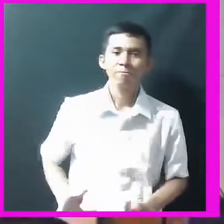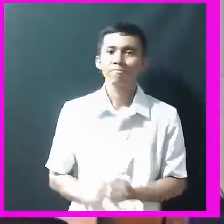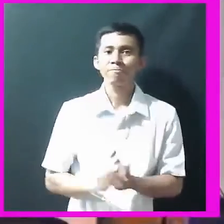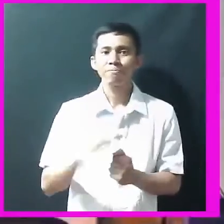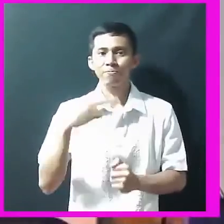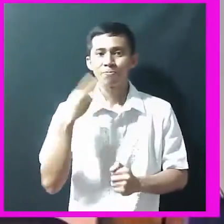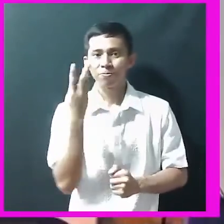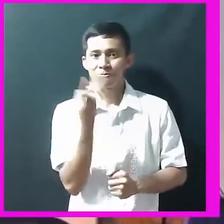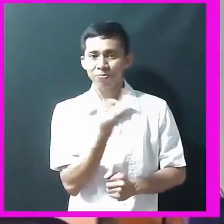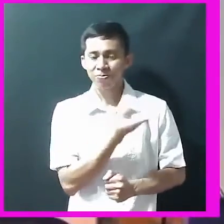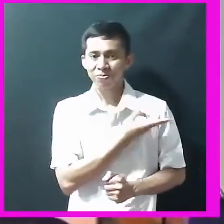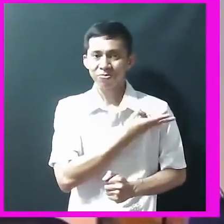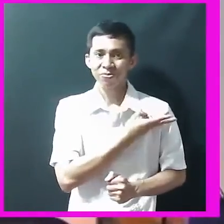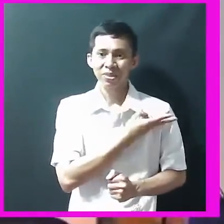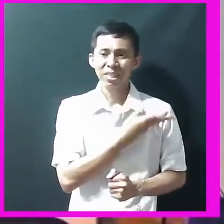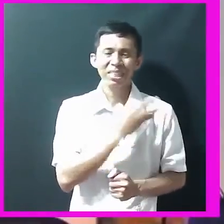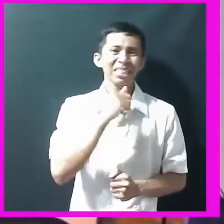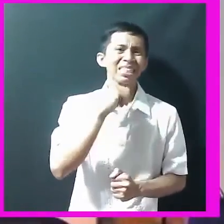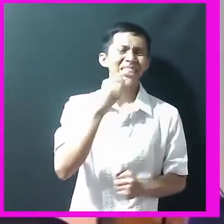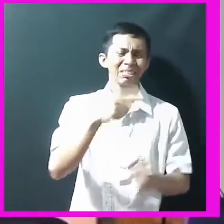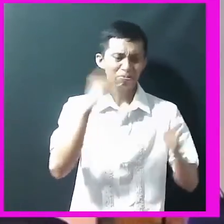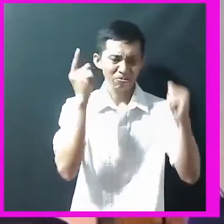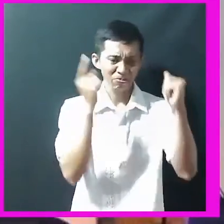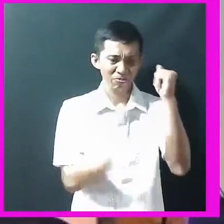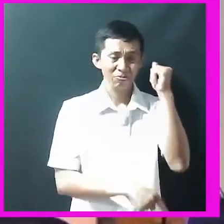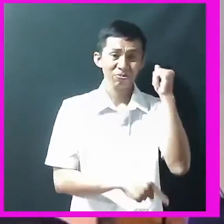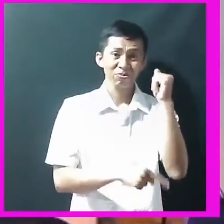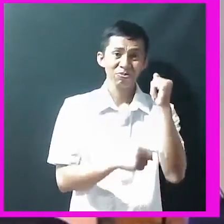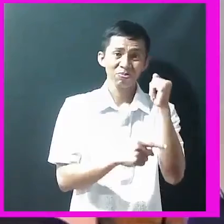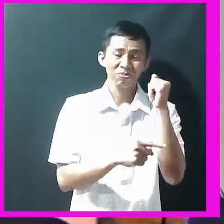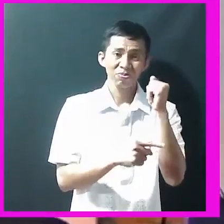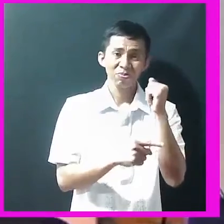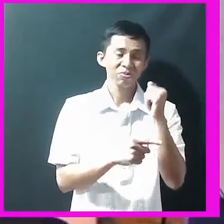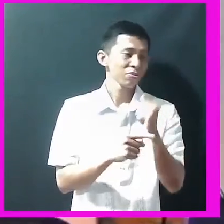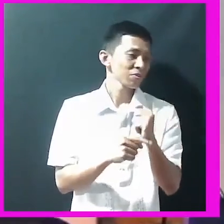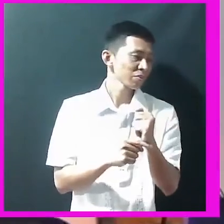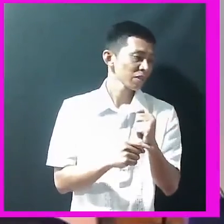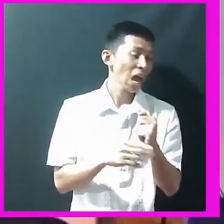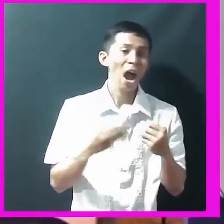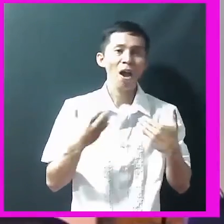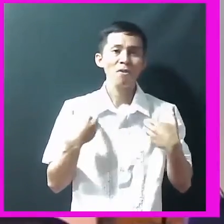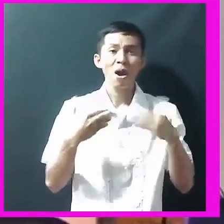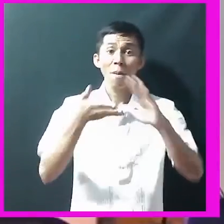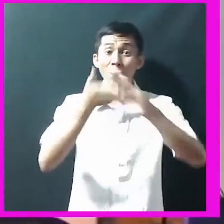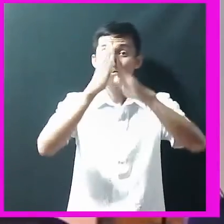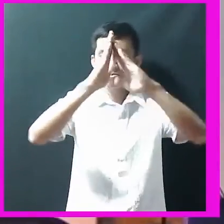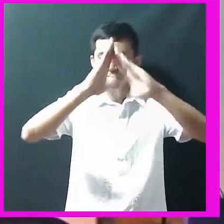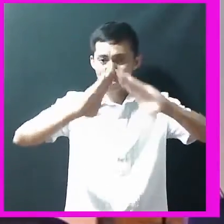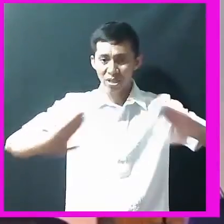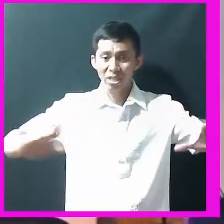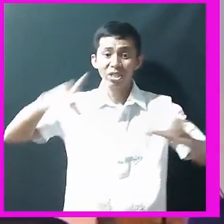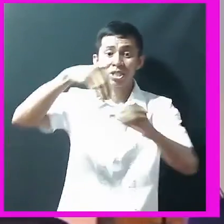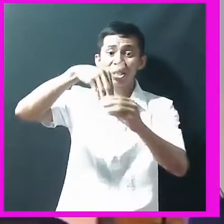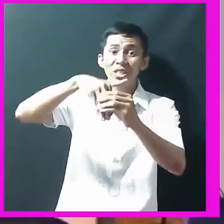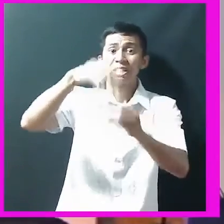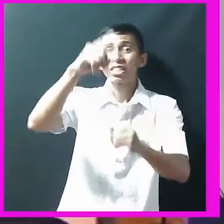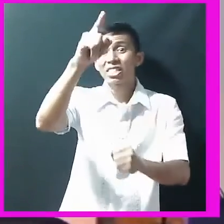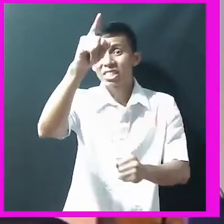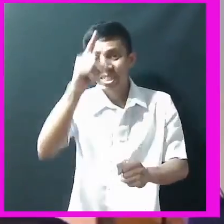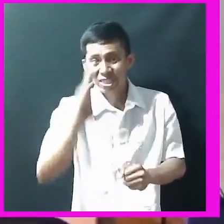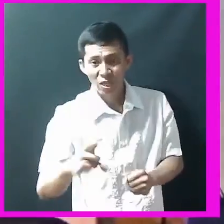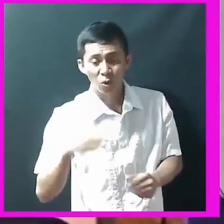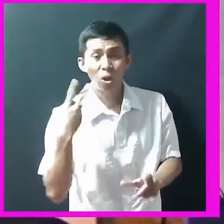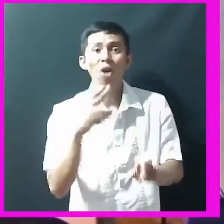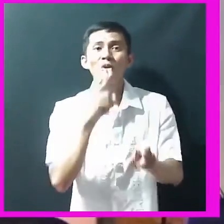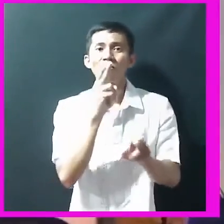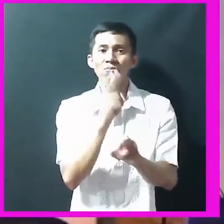we are a soul that is not condemned. A soul that is peace in God. We are a